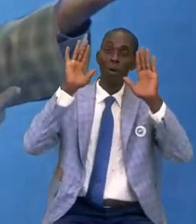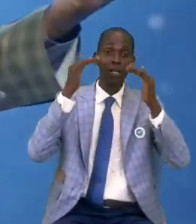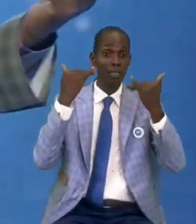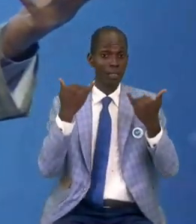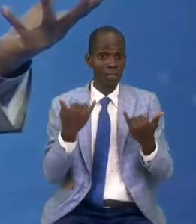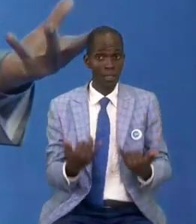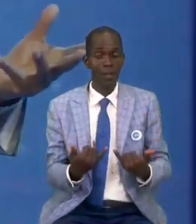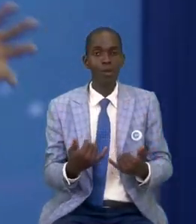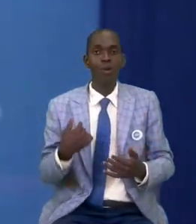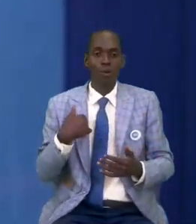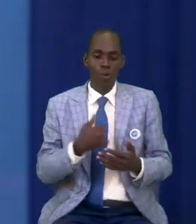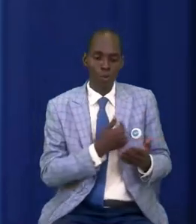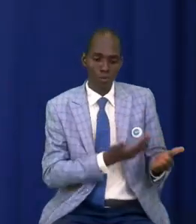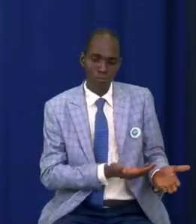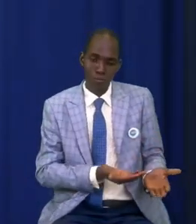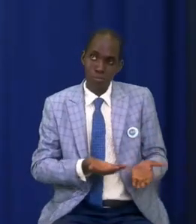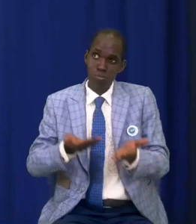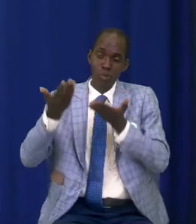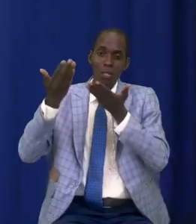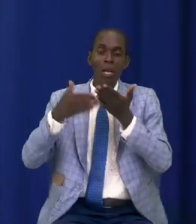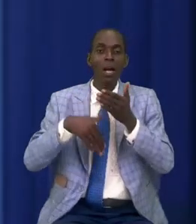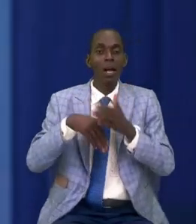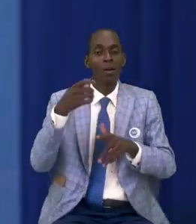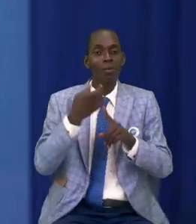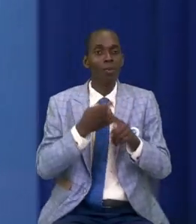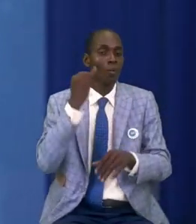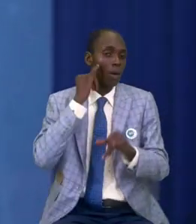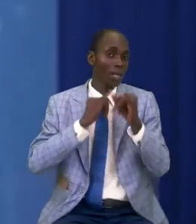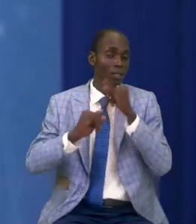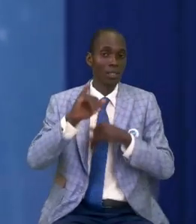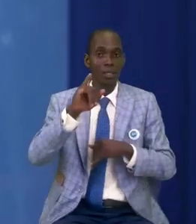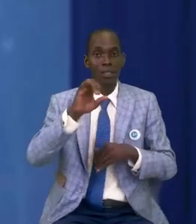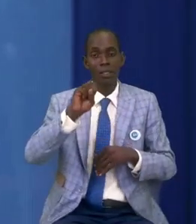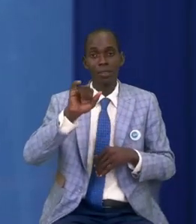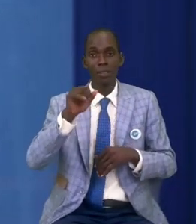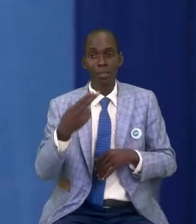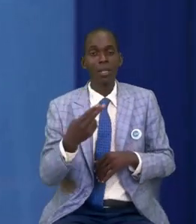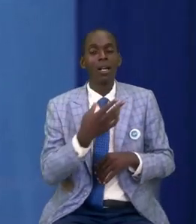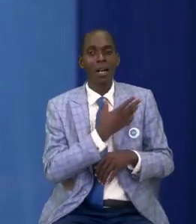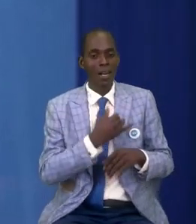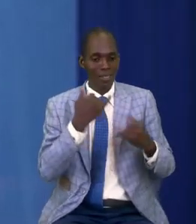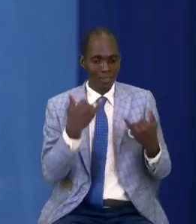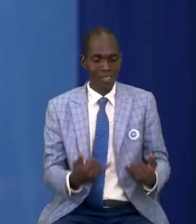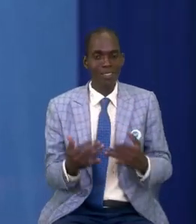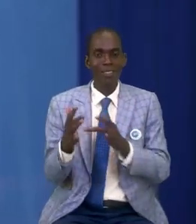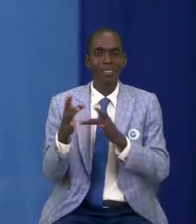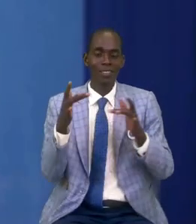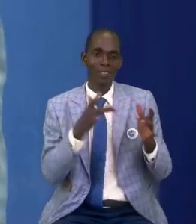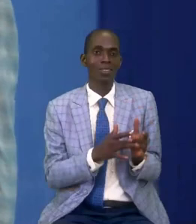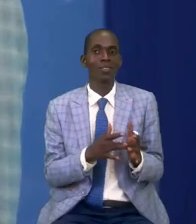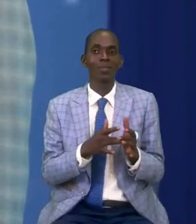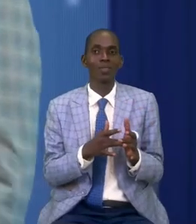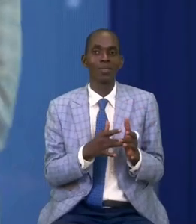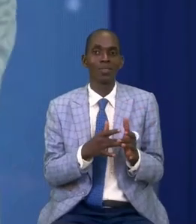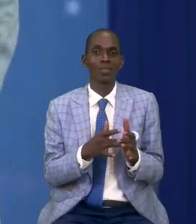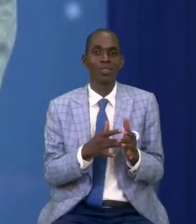the mouth of Isaiah, and now Jesus, the Son of God, Jesus,